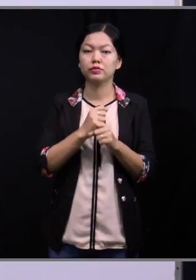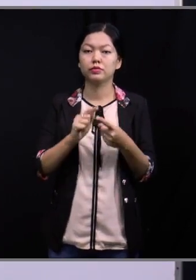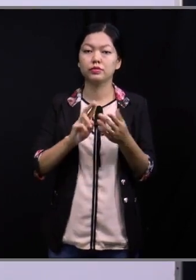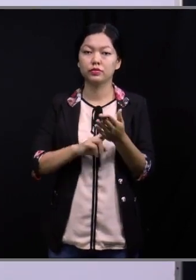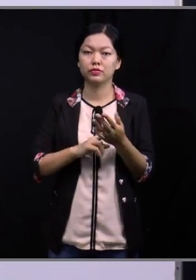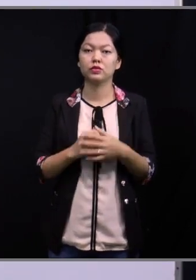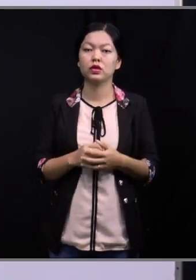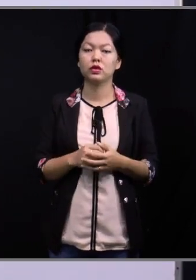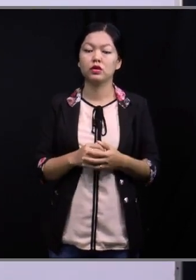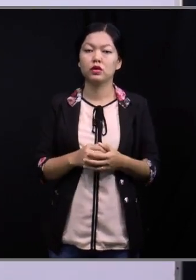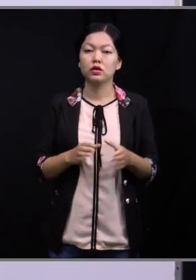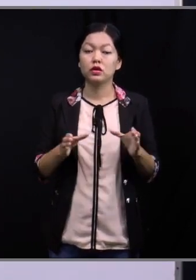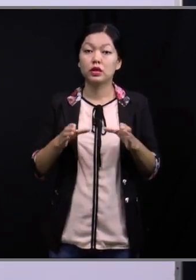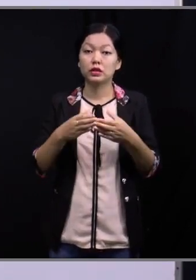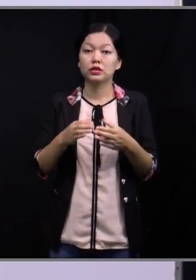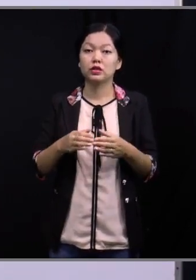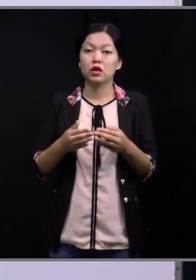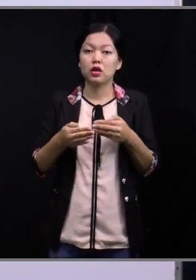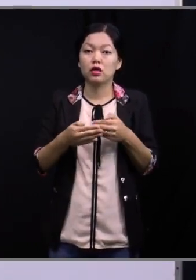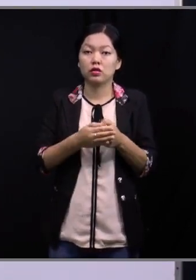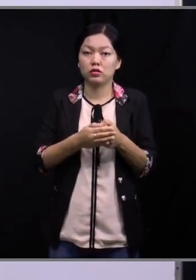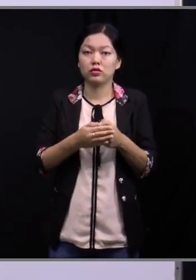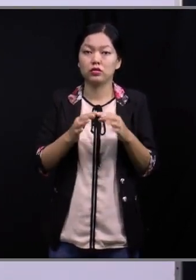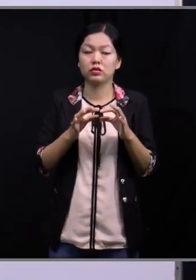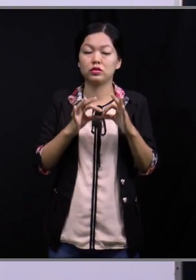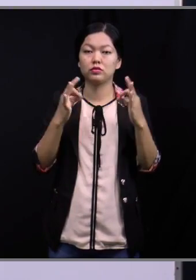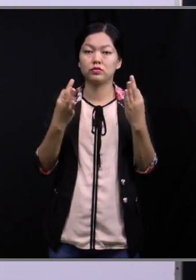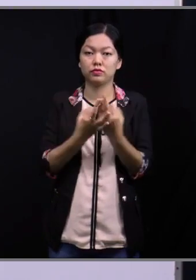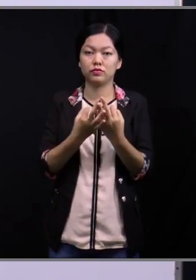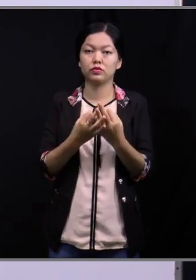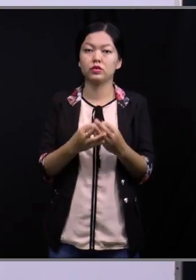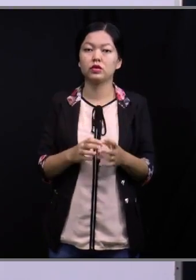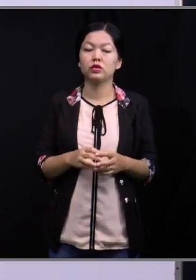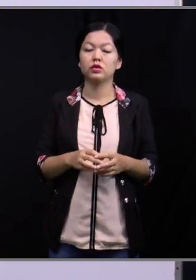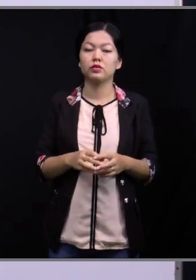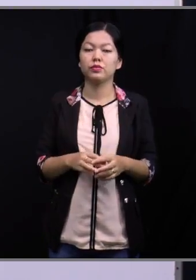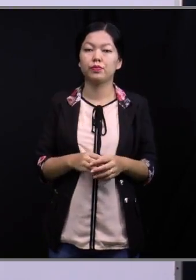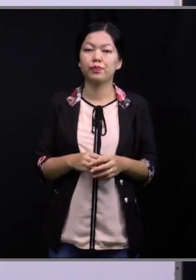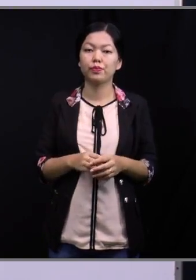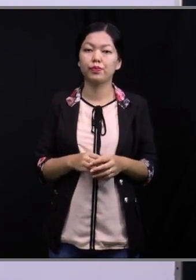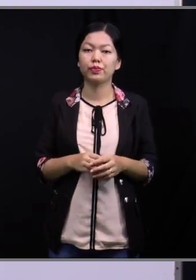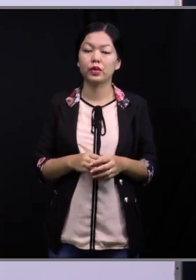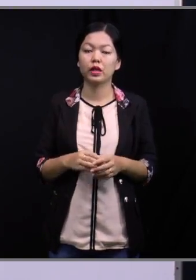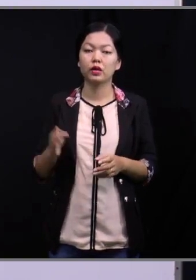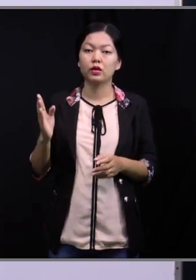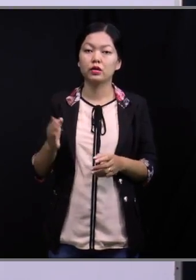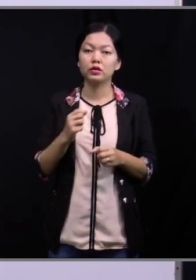species, closely related species. Genus consists of closely related species, and